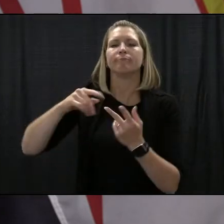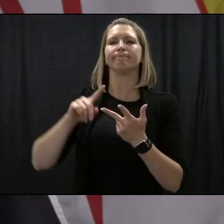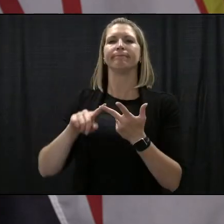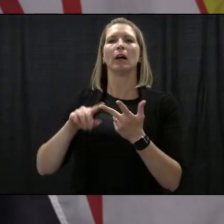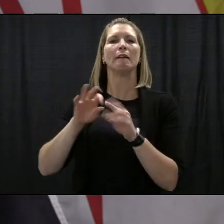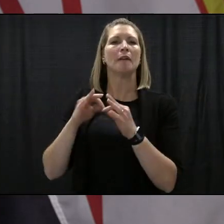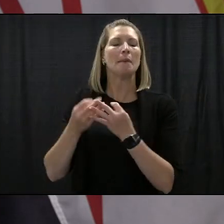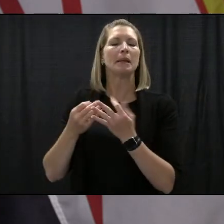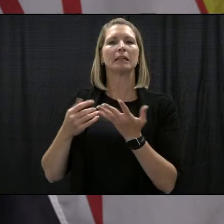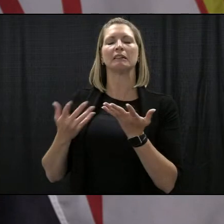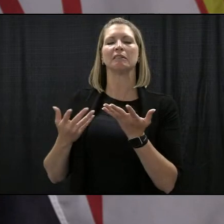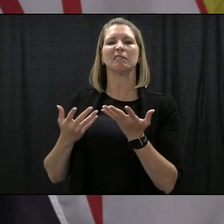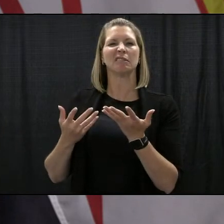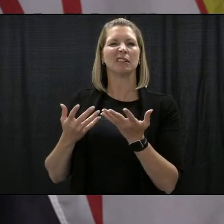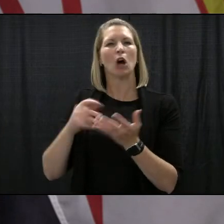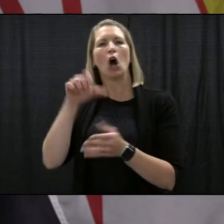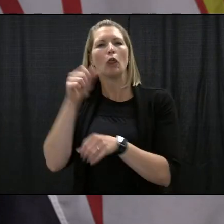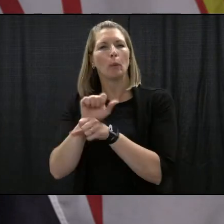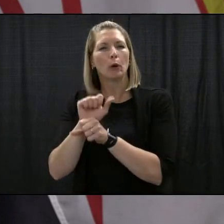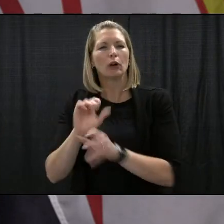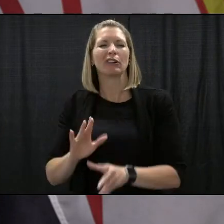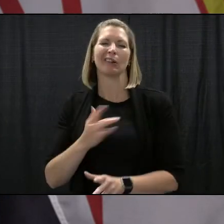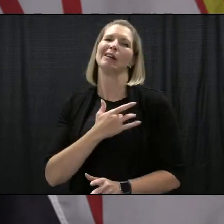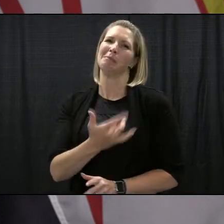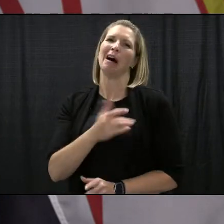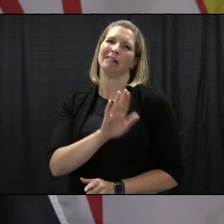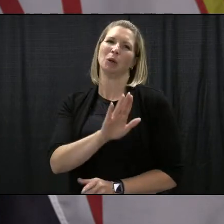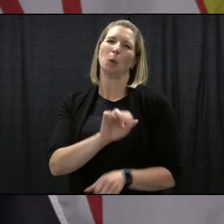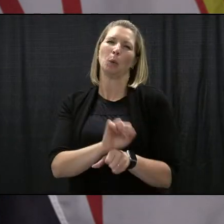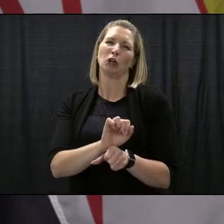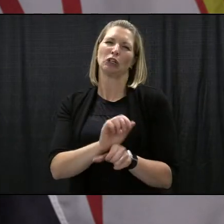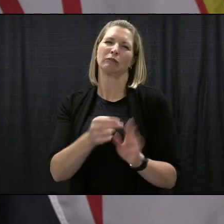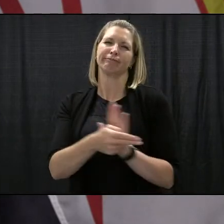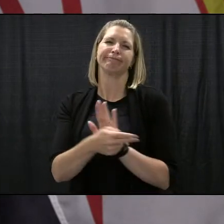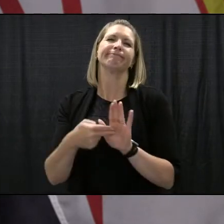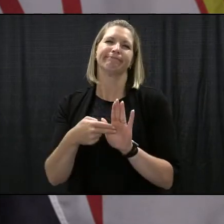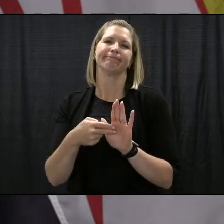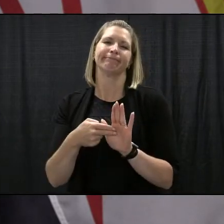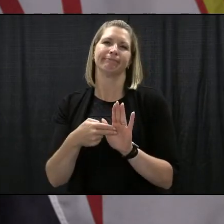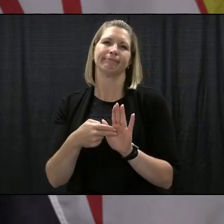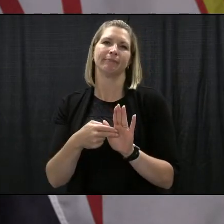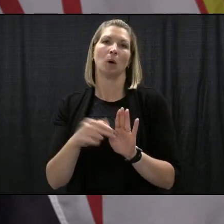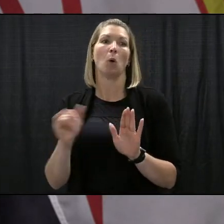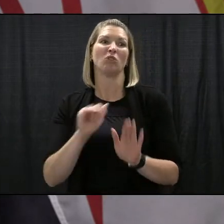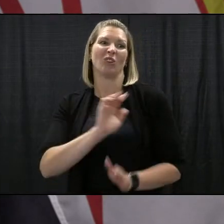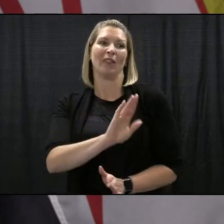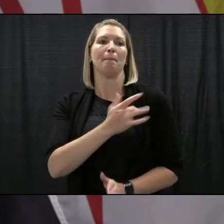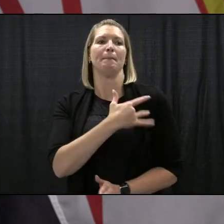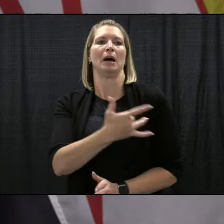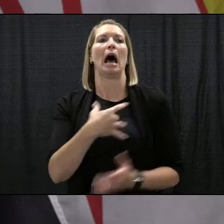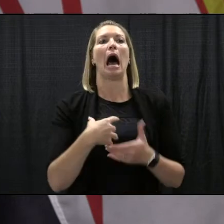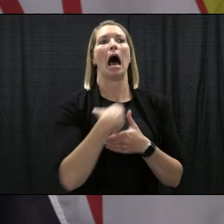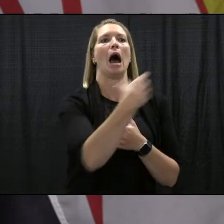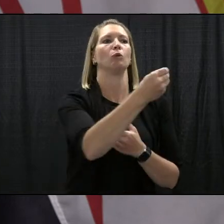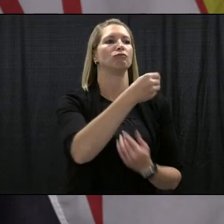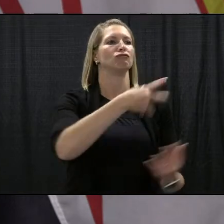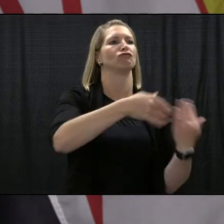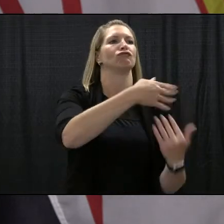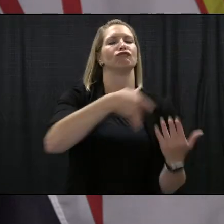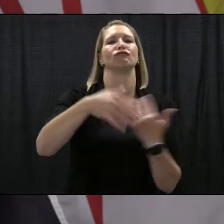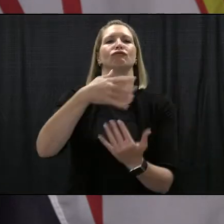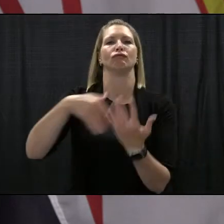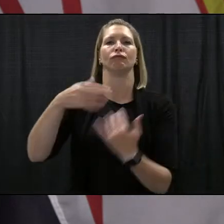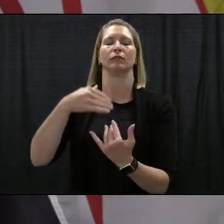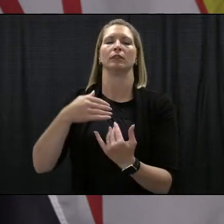roommates, co-workers, for example, and they are more likely to participate in gatherings than other age groups. We encourage